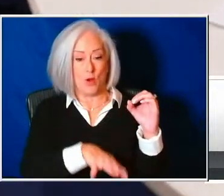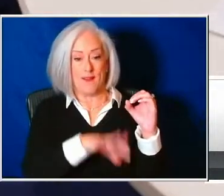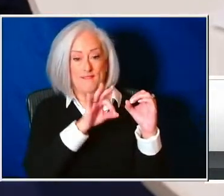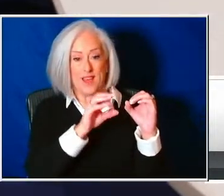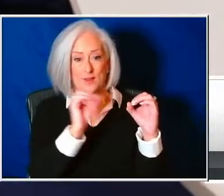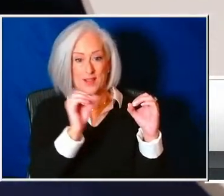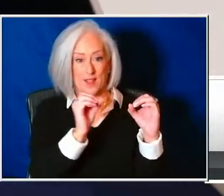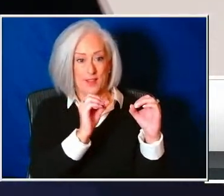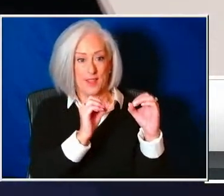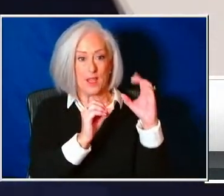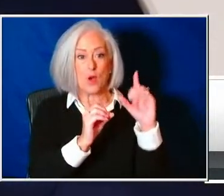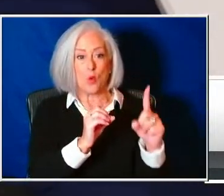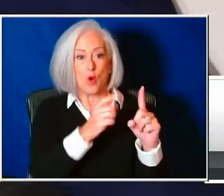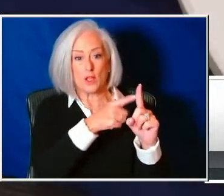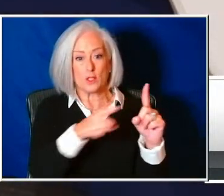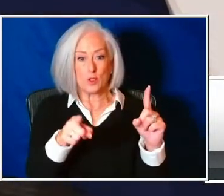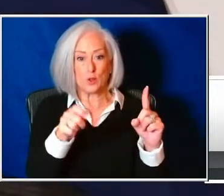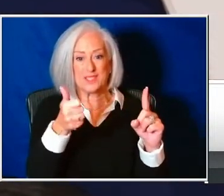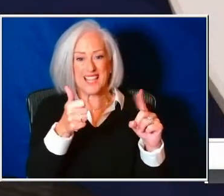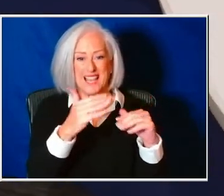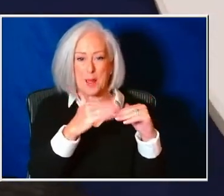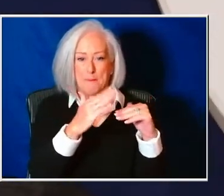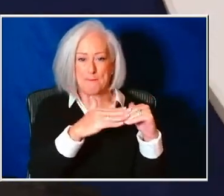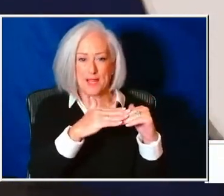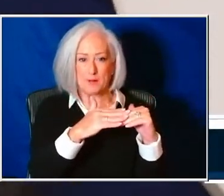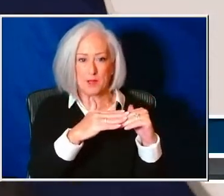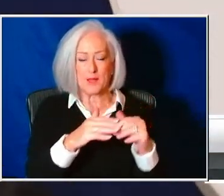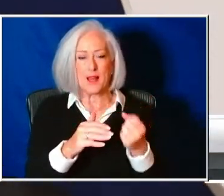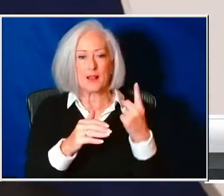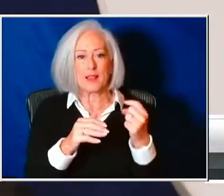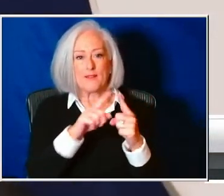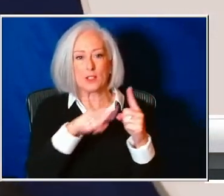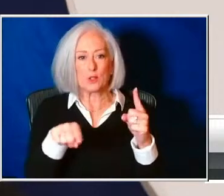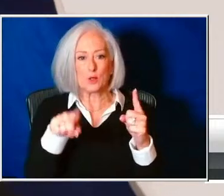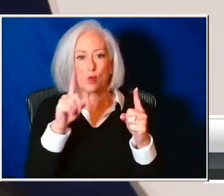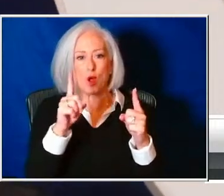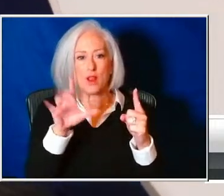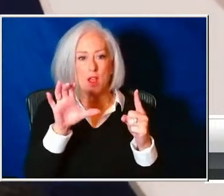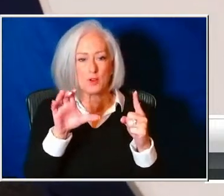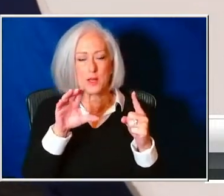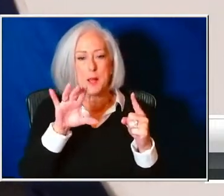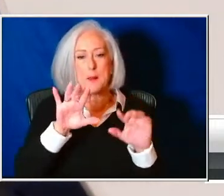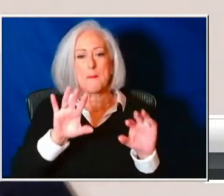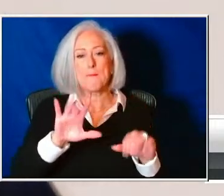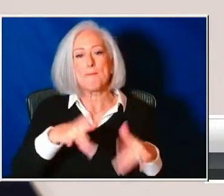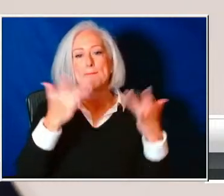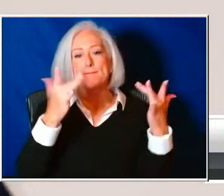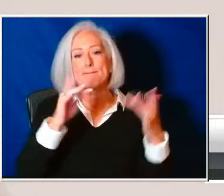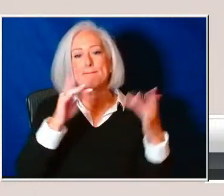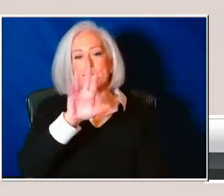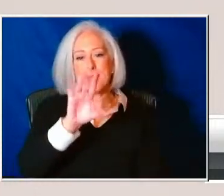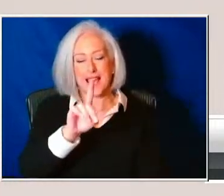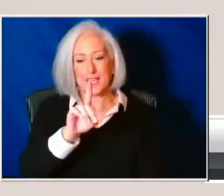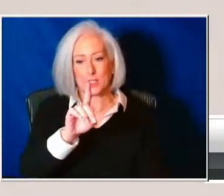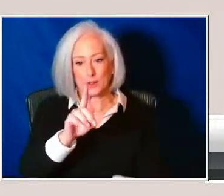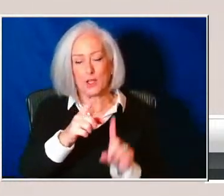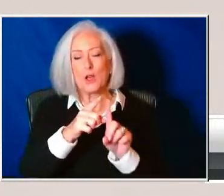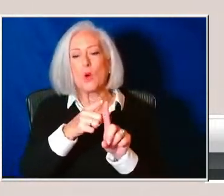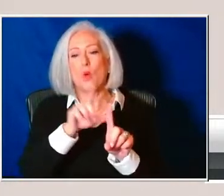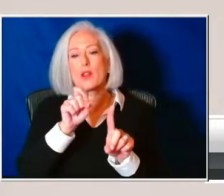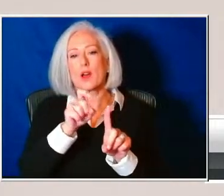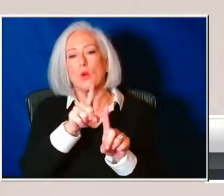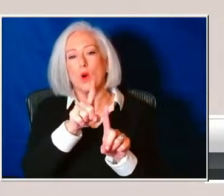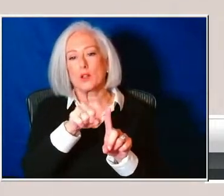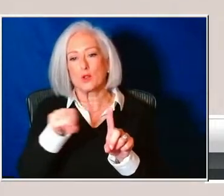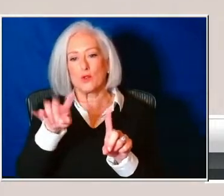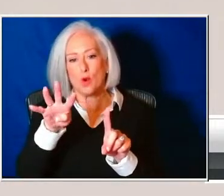is minimal, 11 to 100 is mild, 101 to 400 is moderate. Anything over 400 is considered